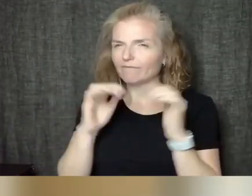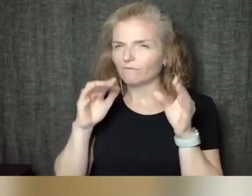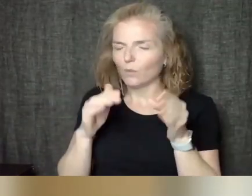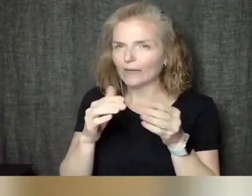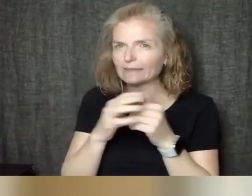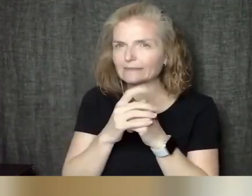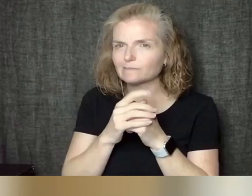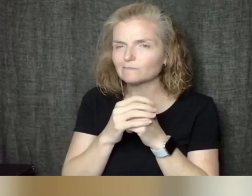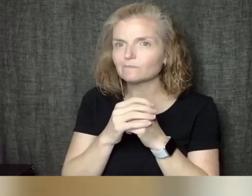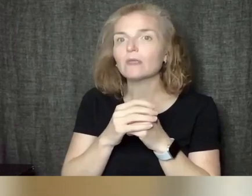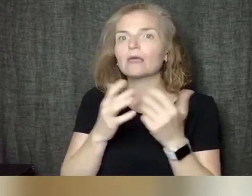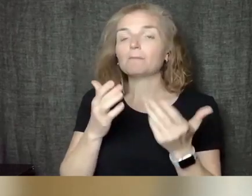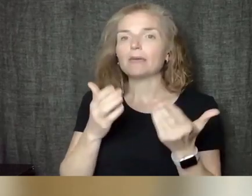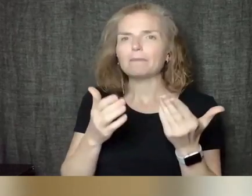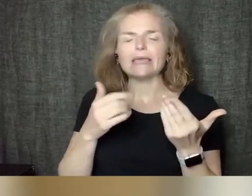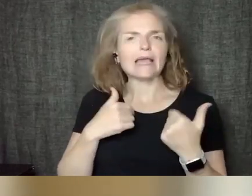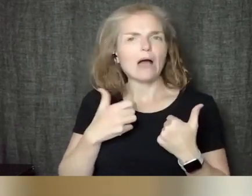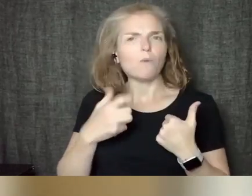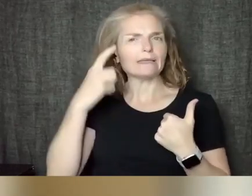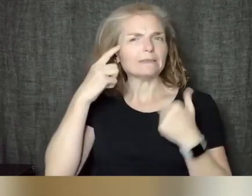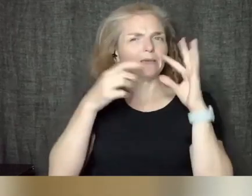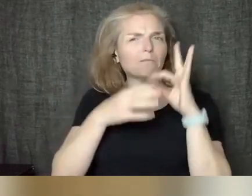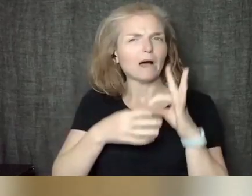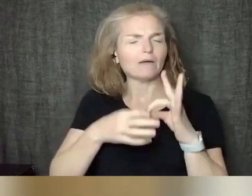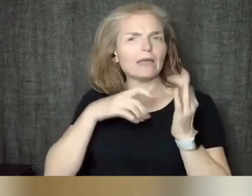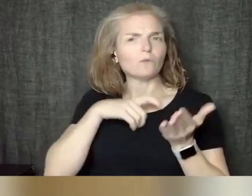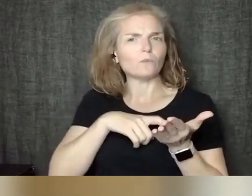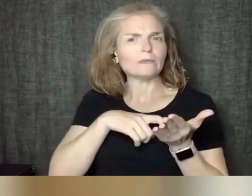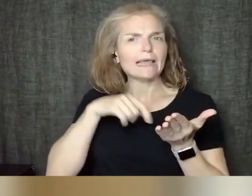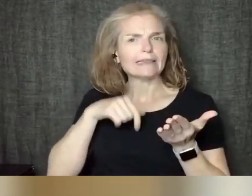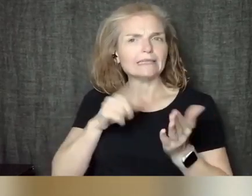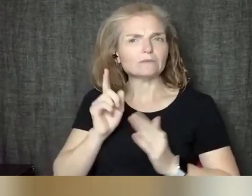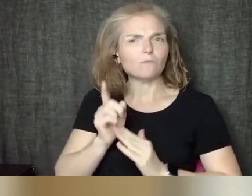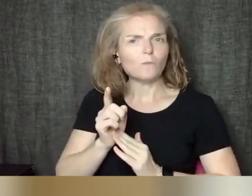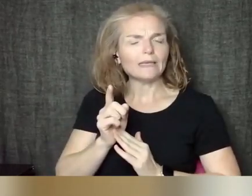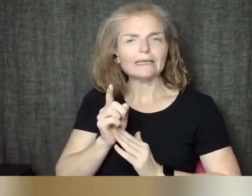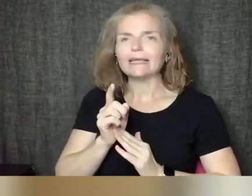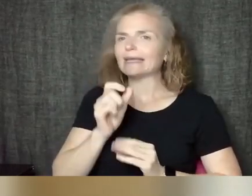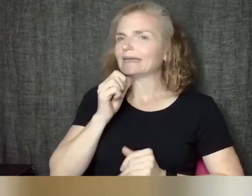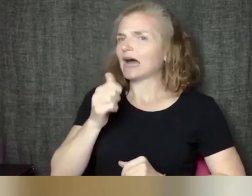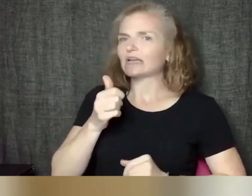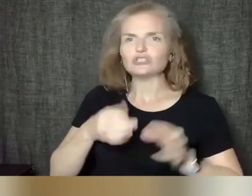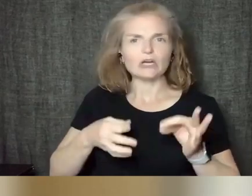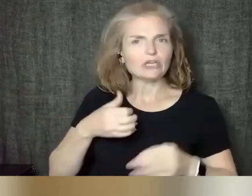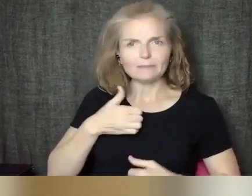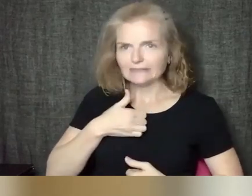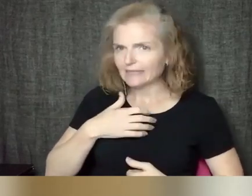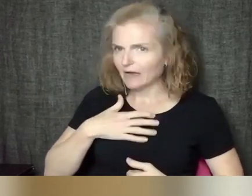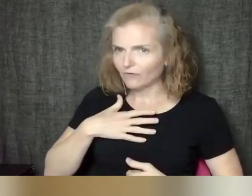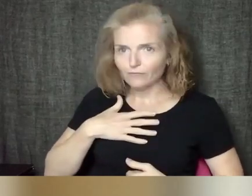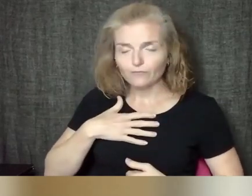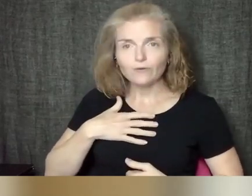may I be mindful of this moment, free of self-judgment, or may I be mindful